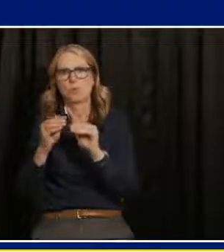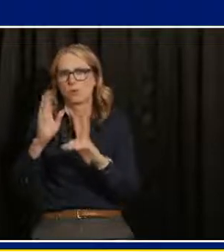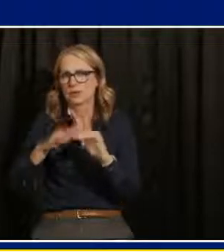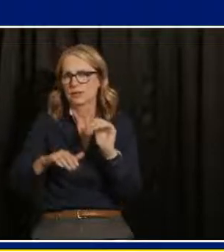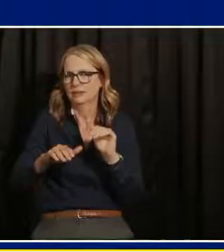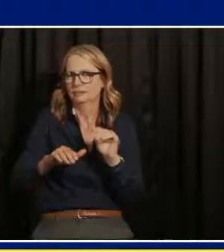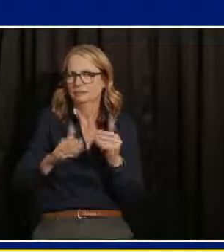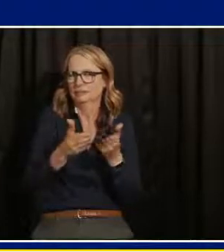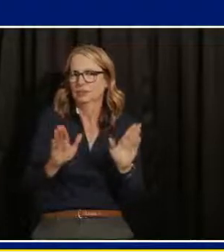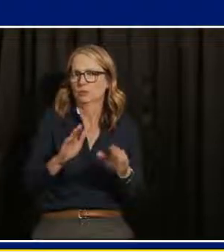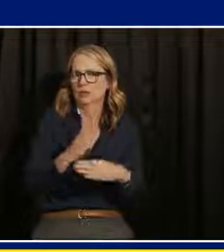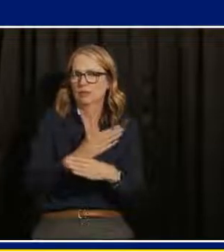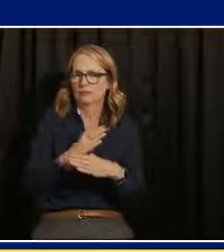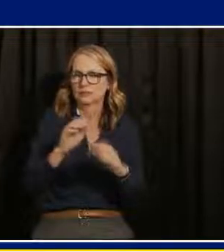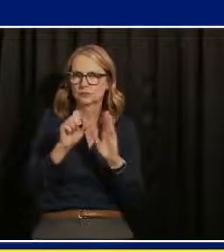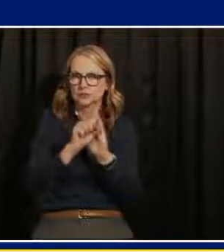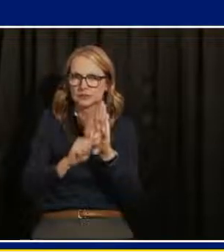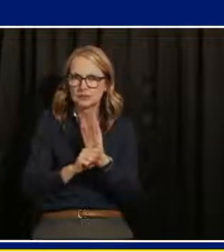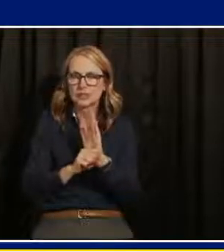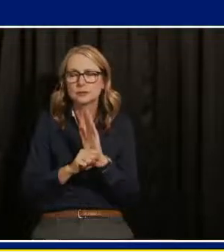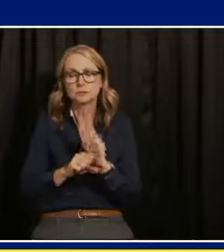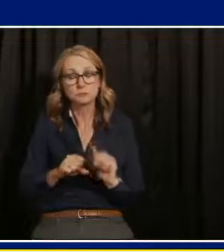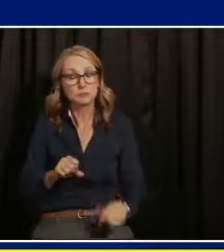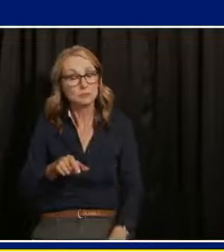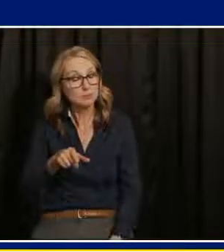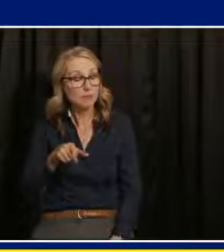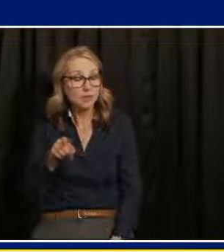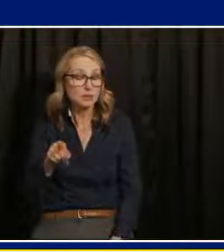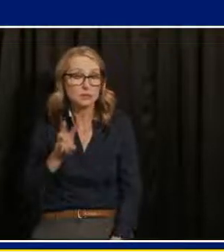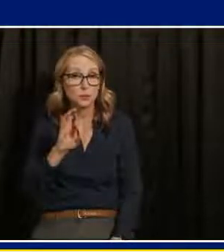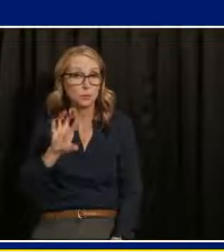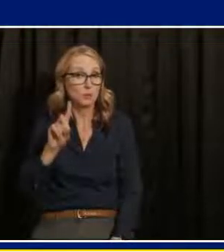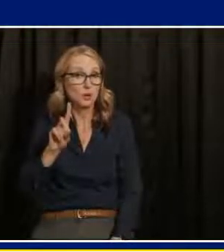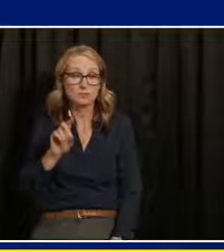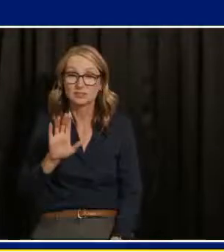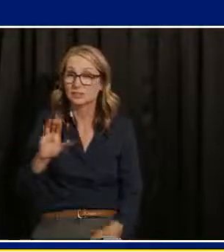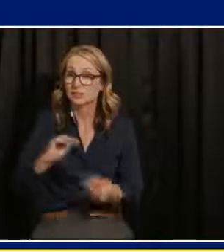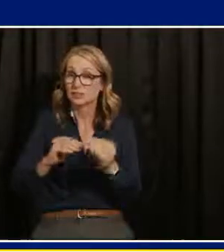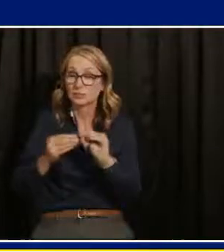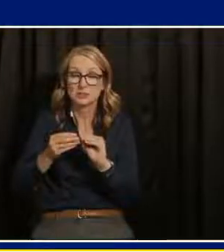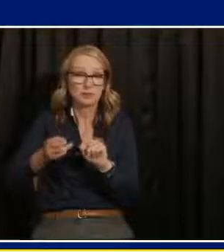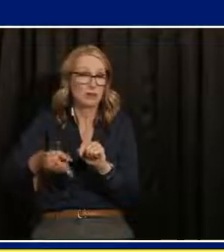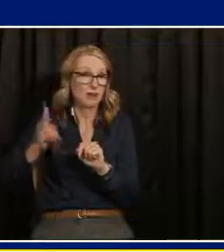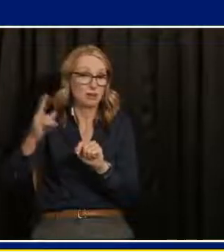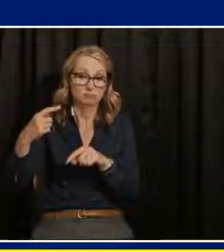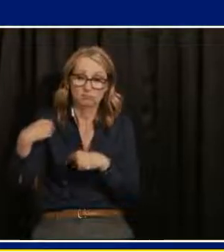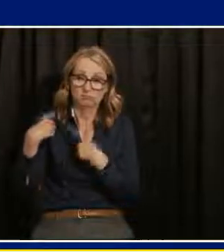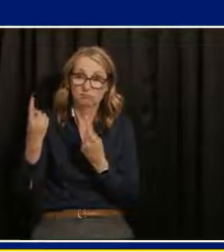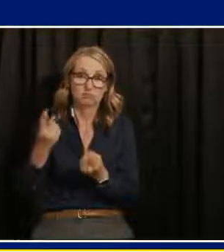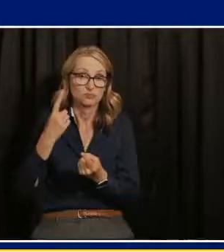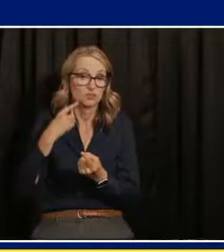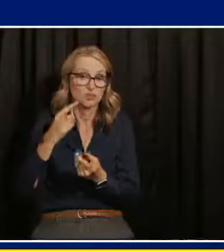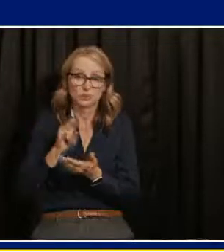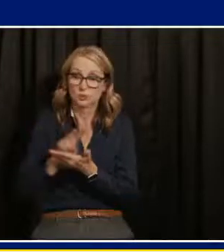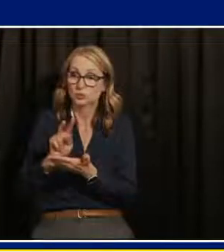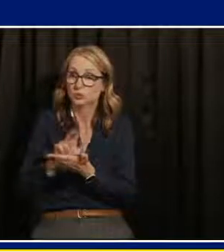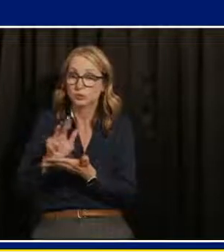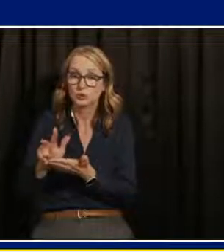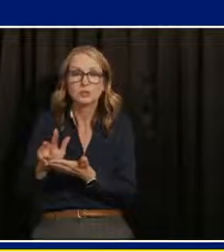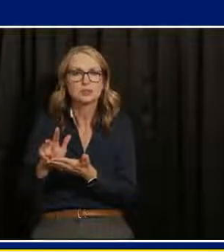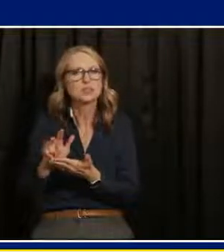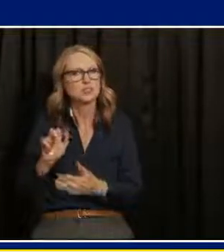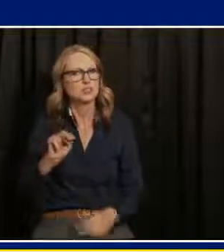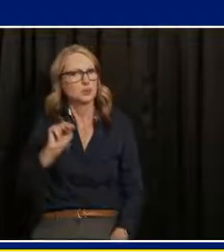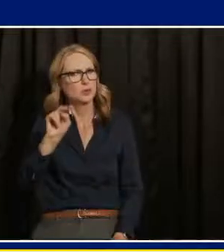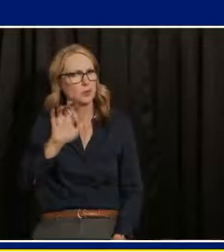are significantly higher and have been quite a bit higher for many weeks recently. So again, we are seeing some higher rates in the northern part of the state.